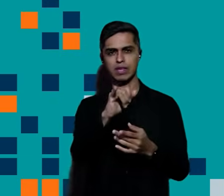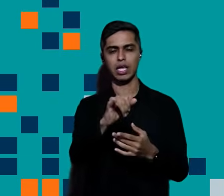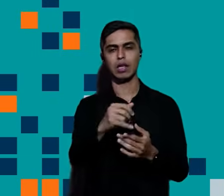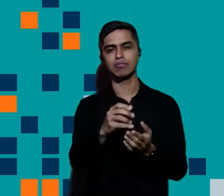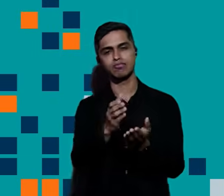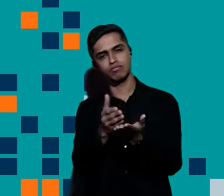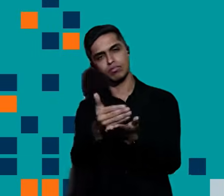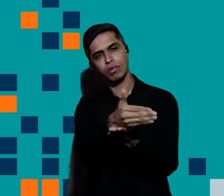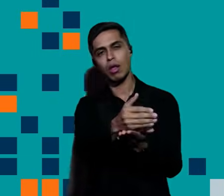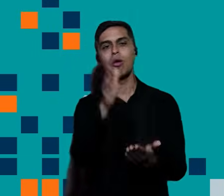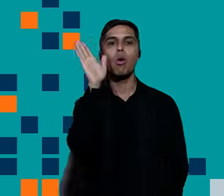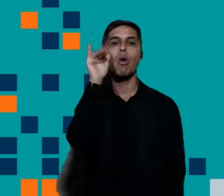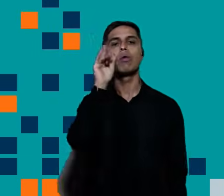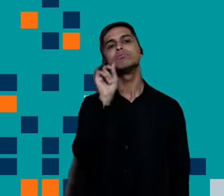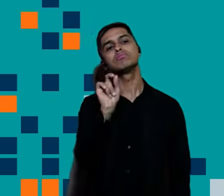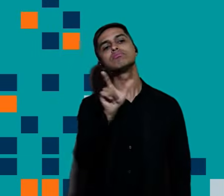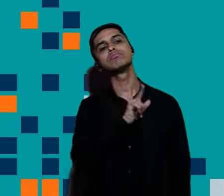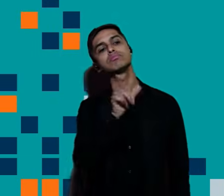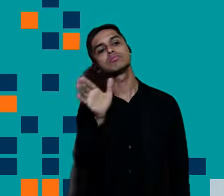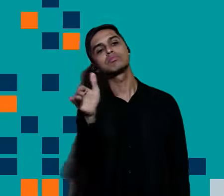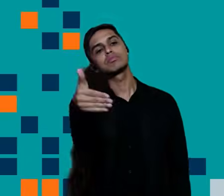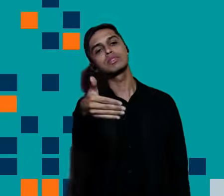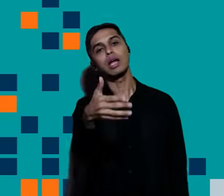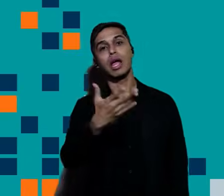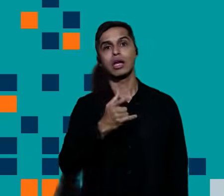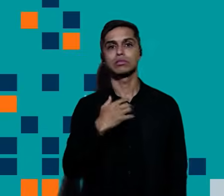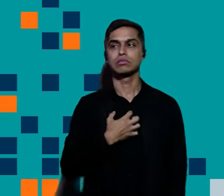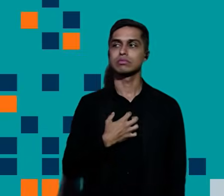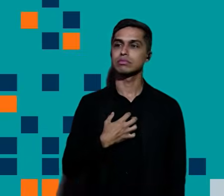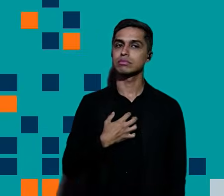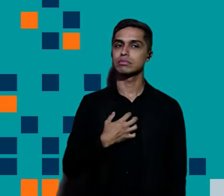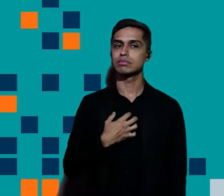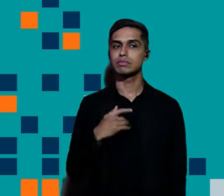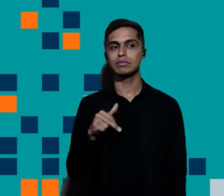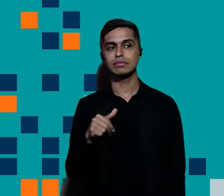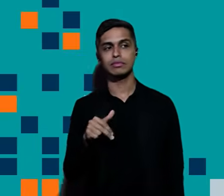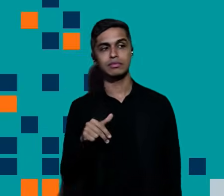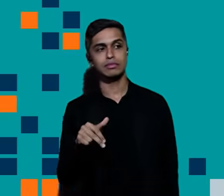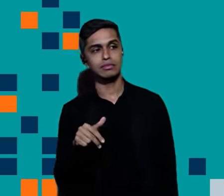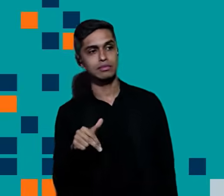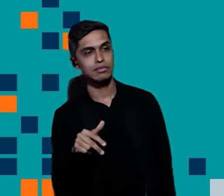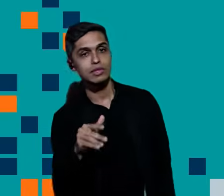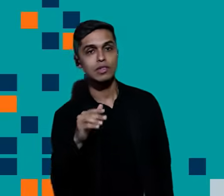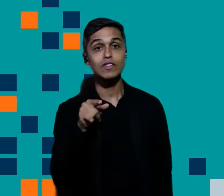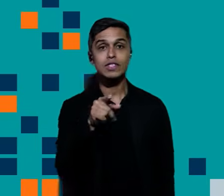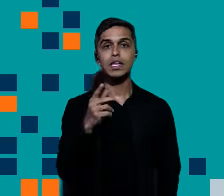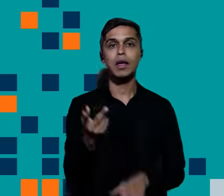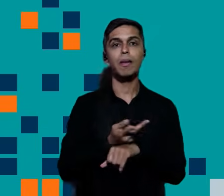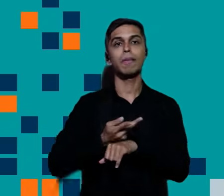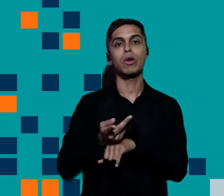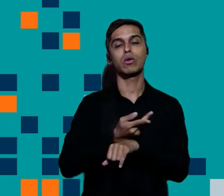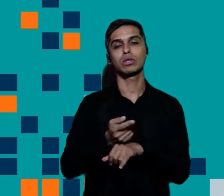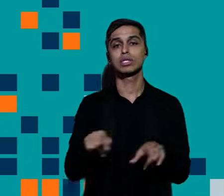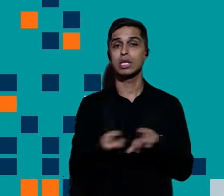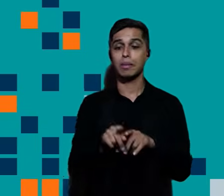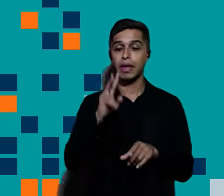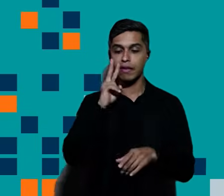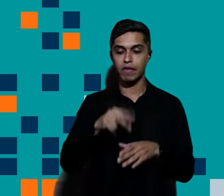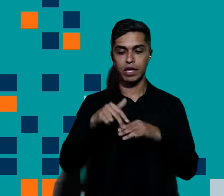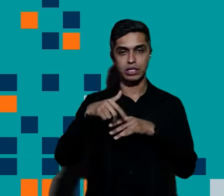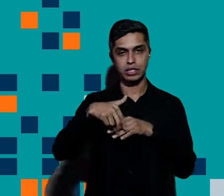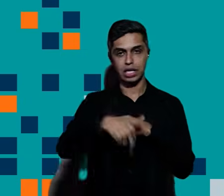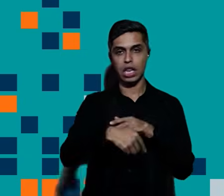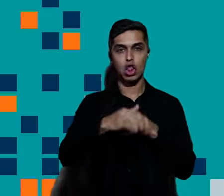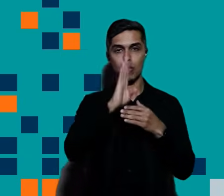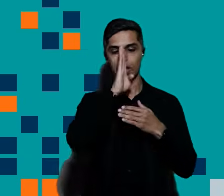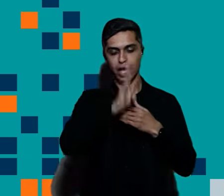corner, and it begins to lead you further down the path. You can see the staircase also, it's not straight run,